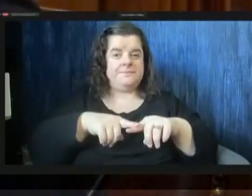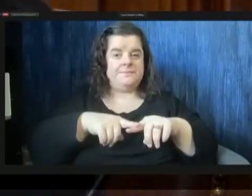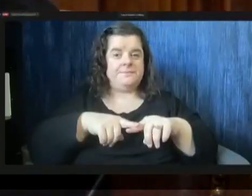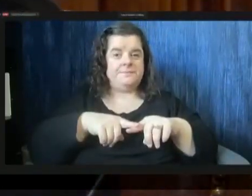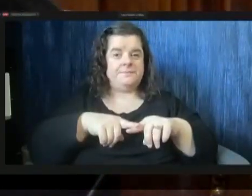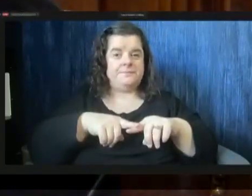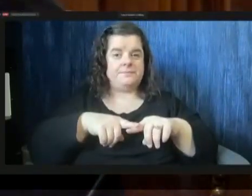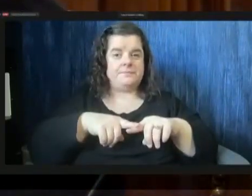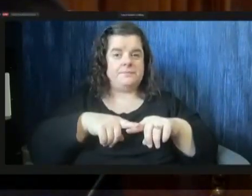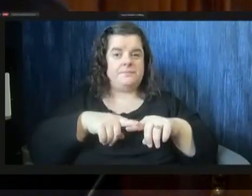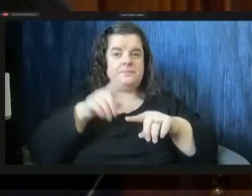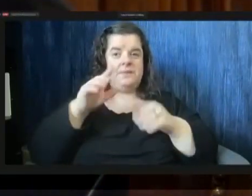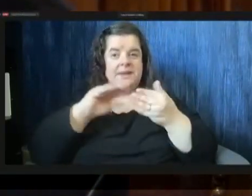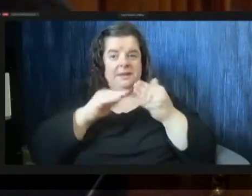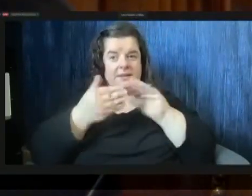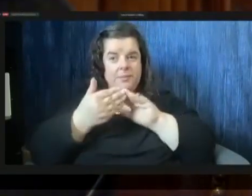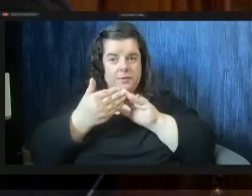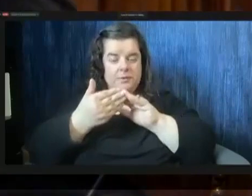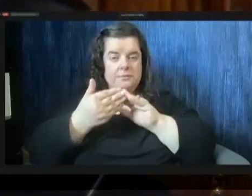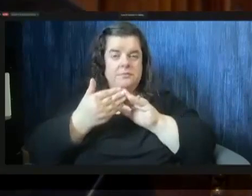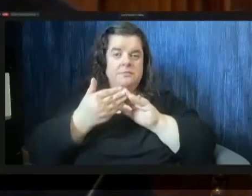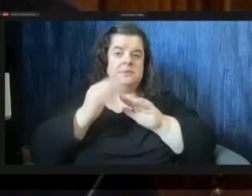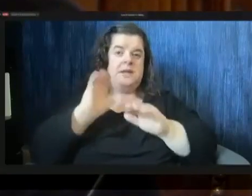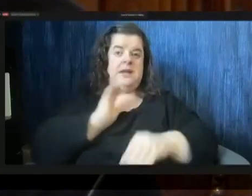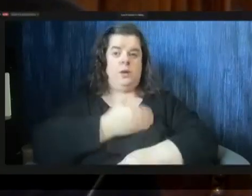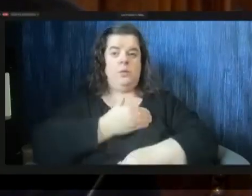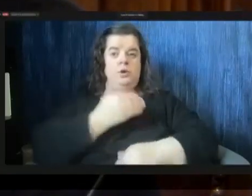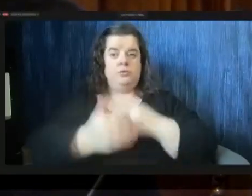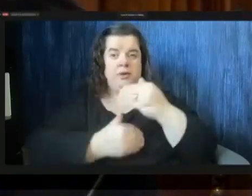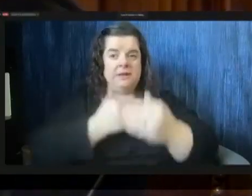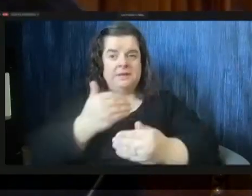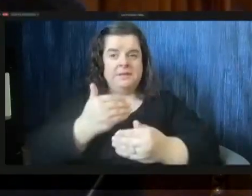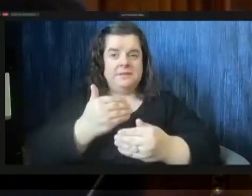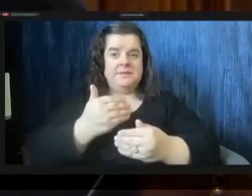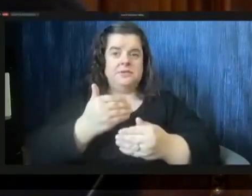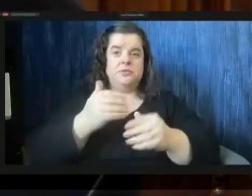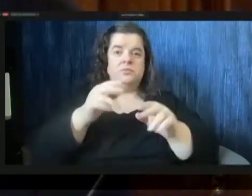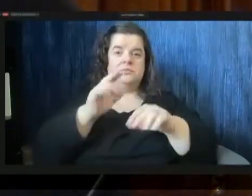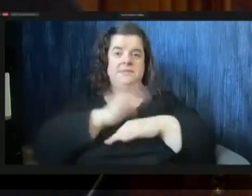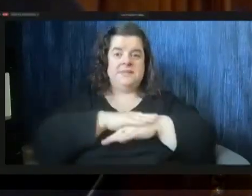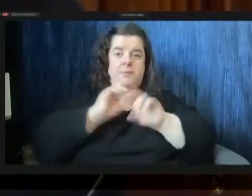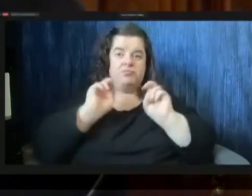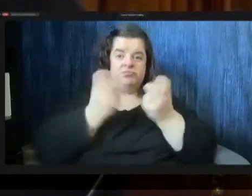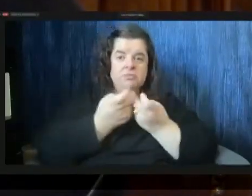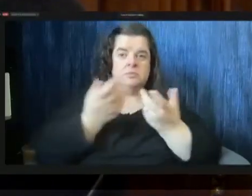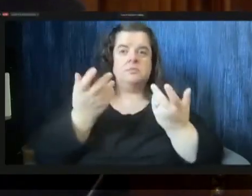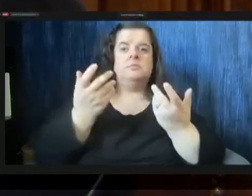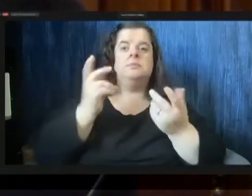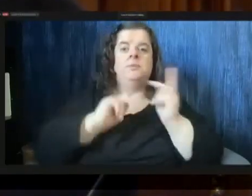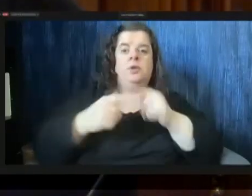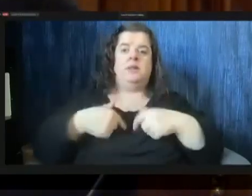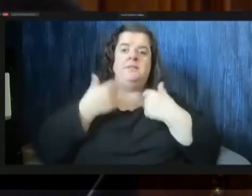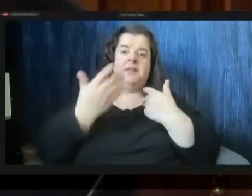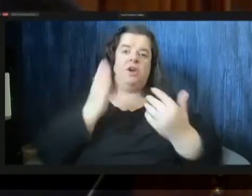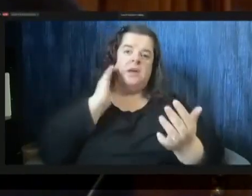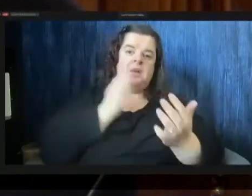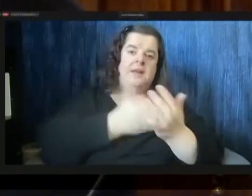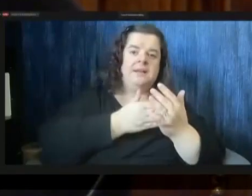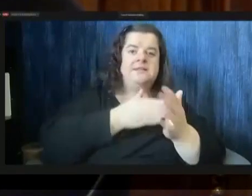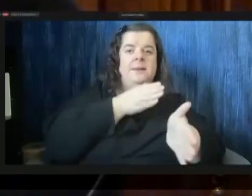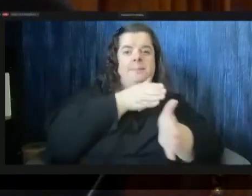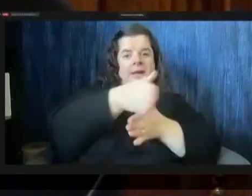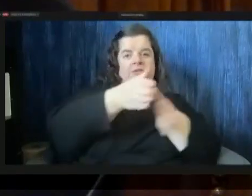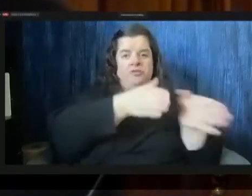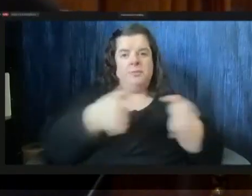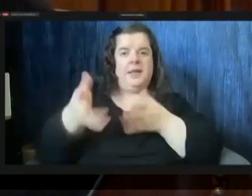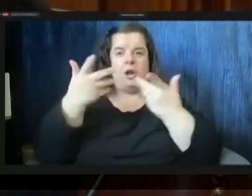the community. Our process was a roundtable of residents who scored against a community master plan that had been adopted